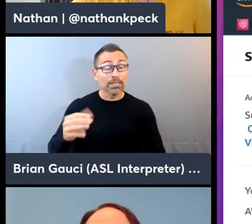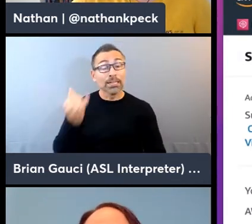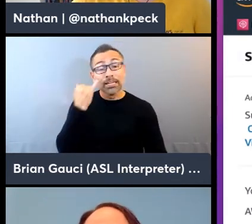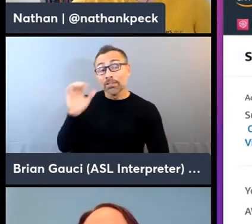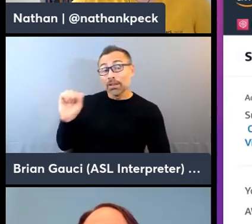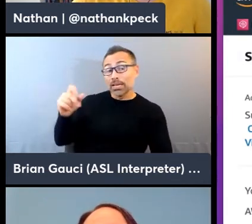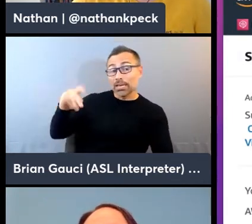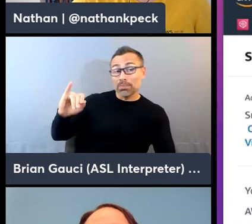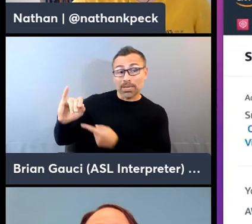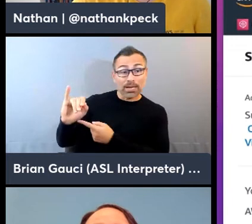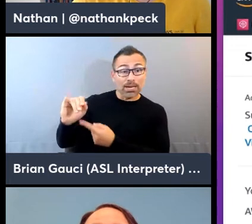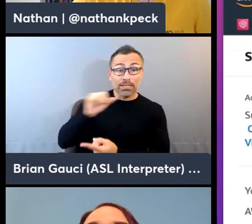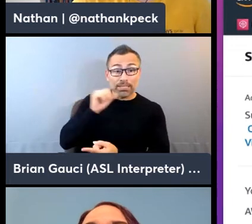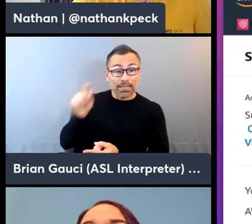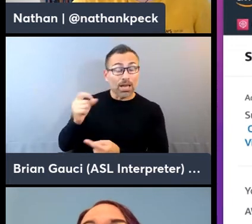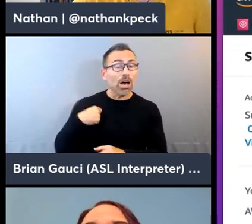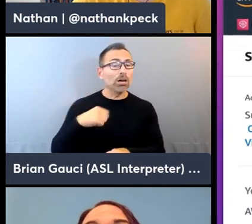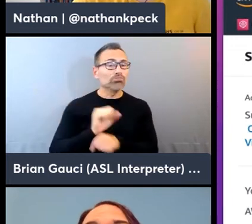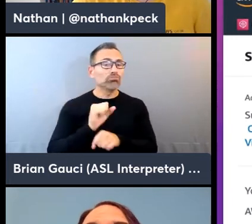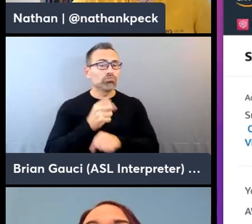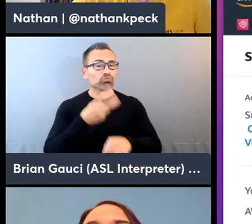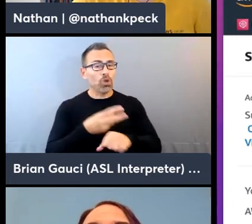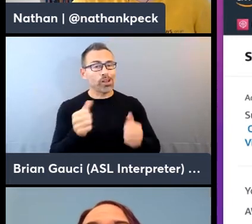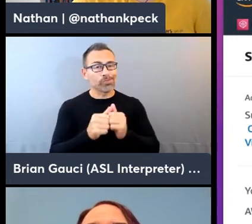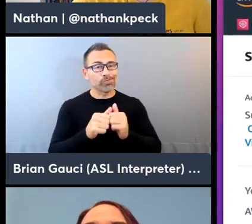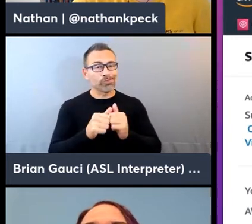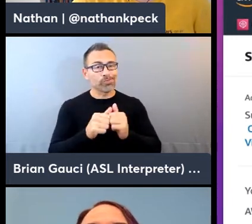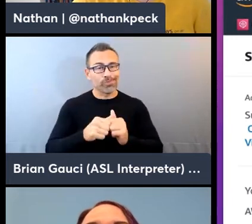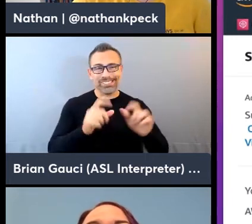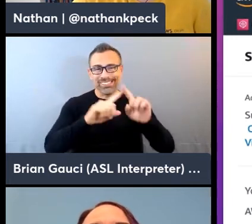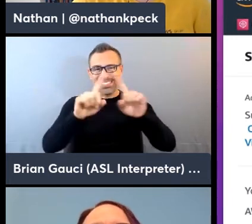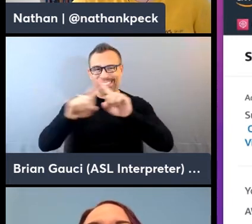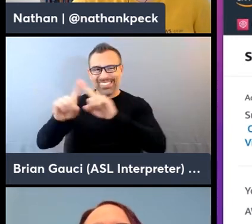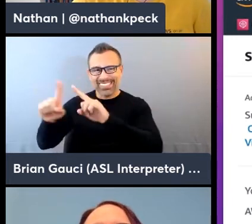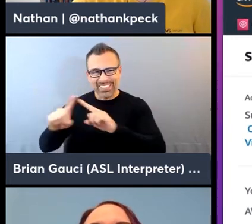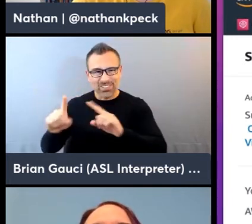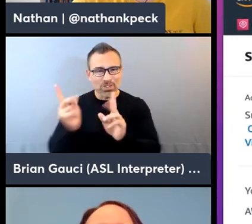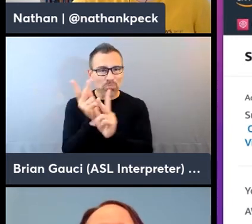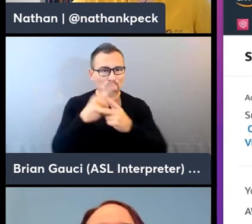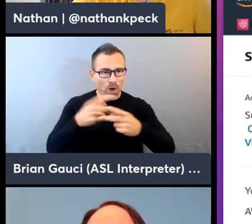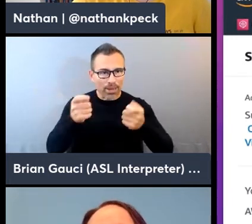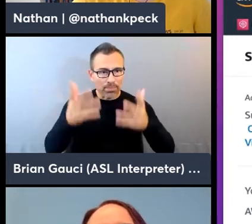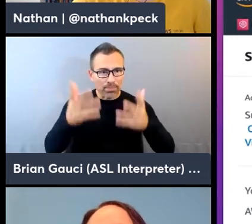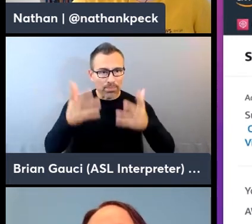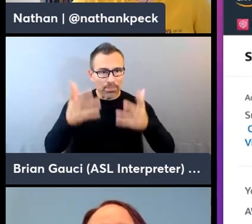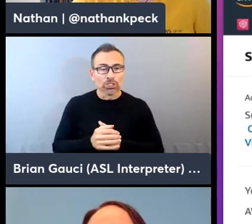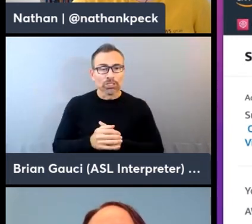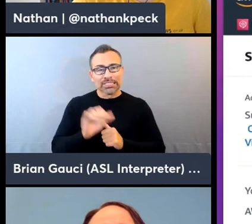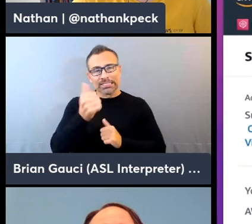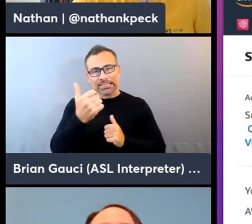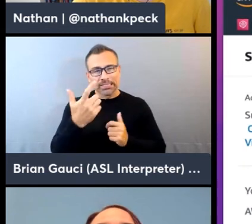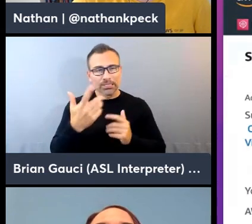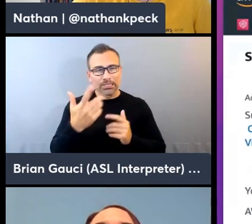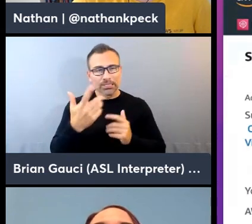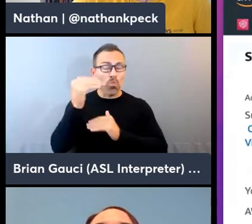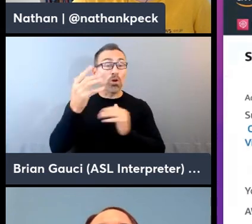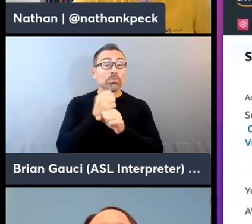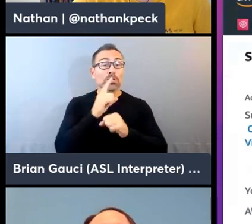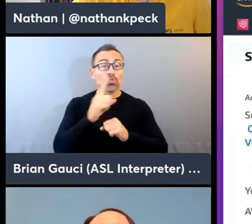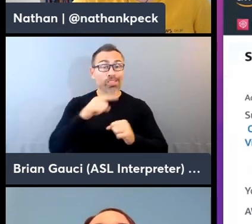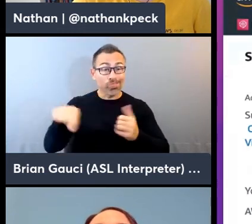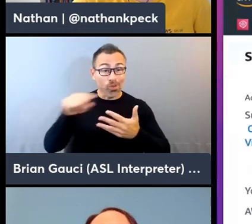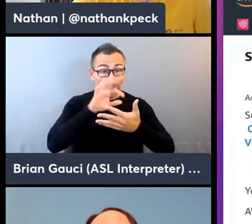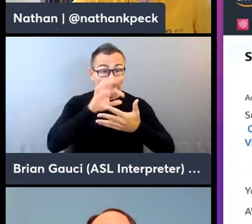work hard with 10 plus product managers like myself to make sure that we get those types of features in. So